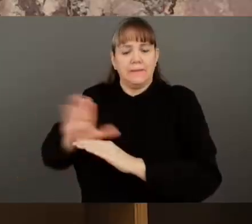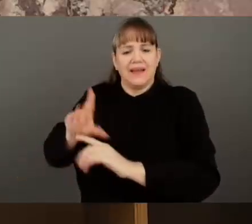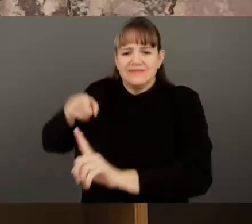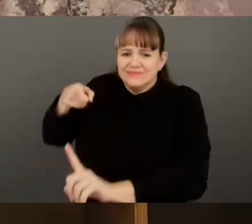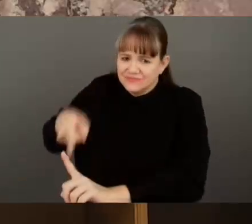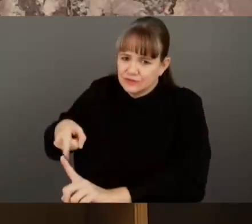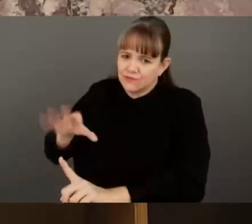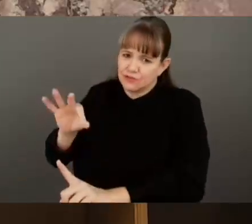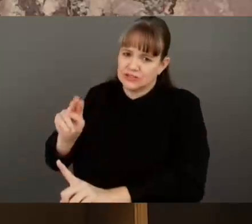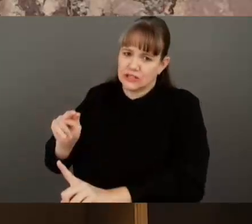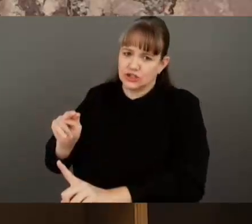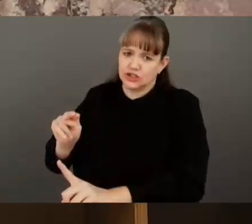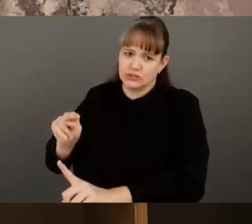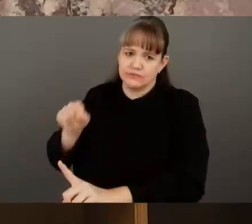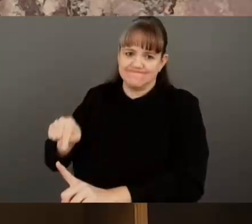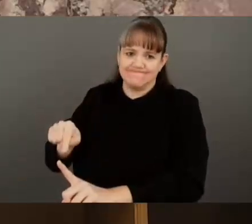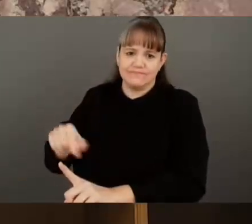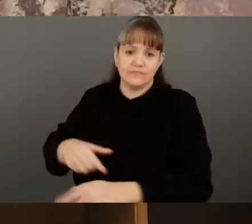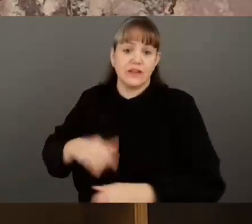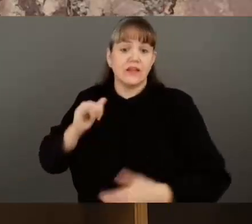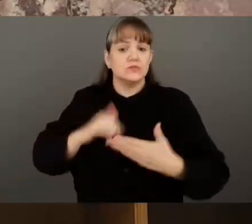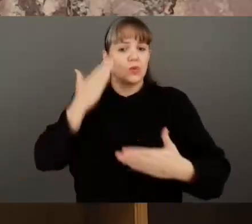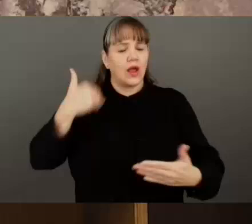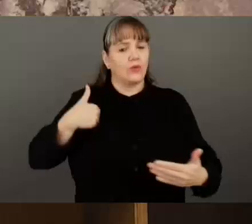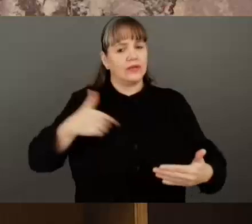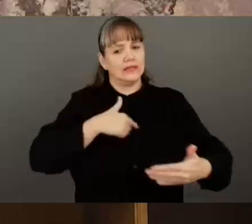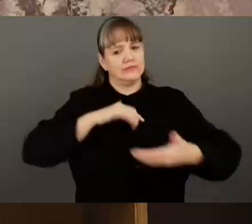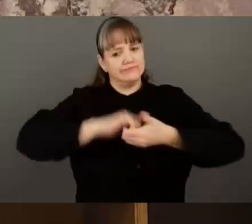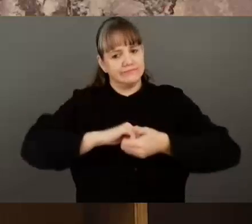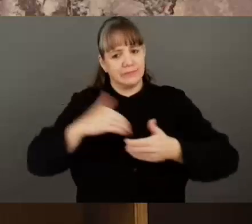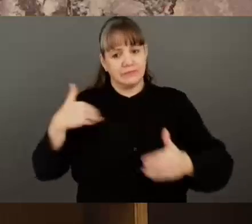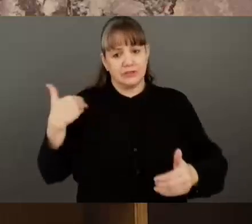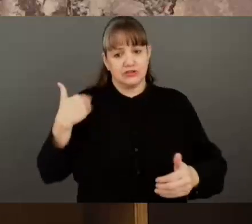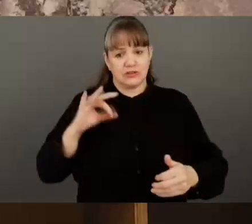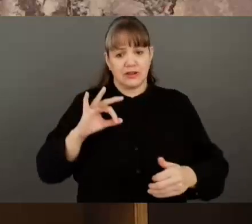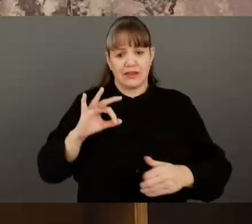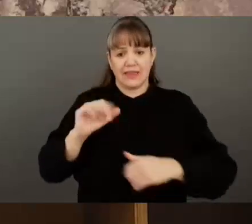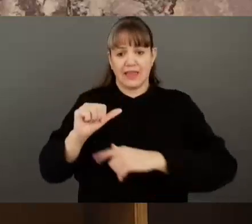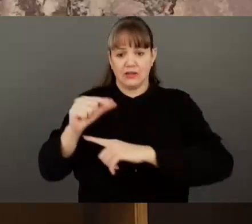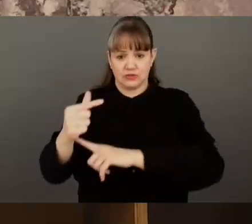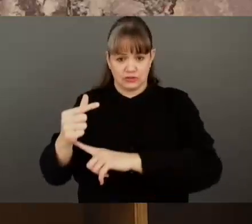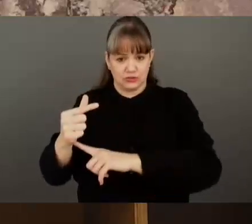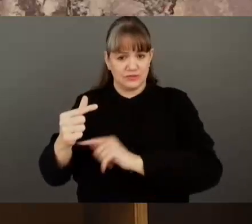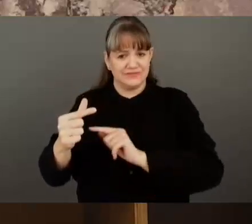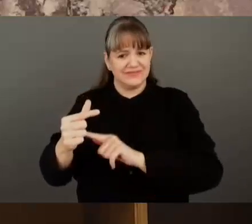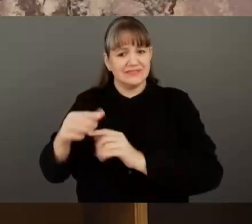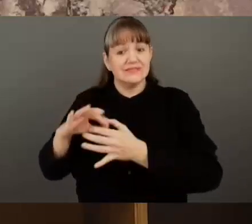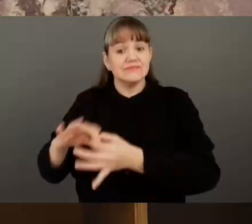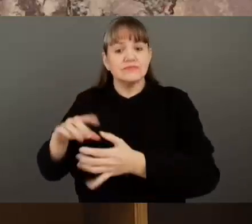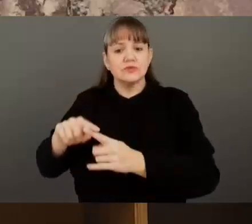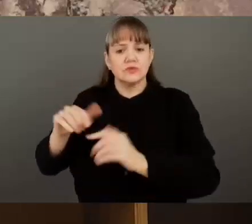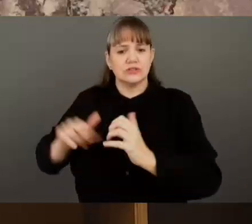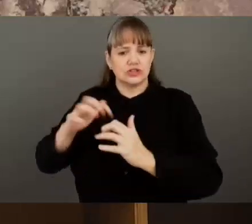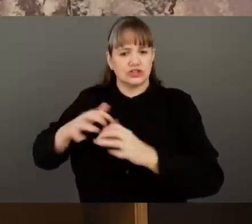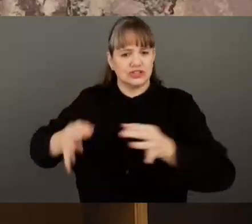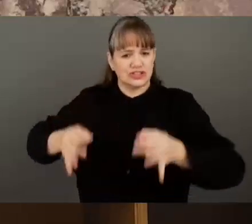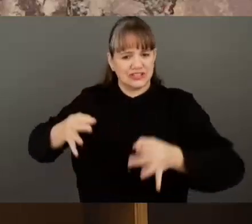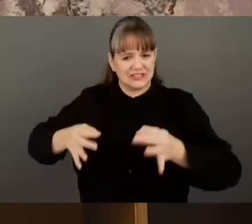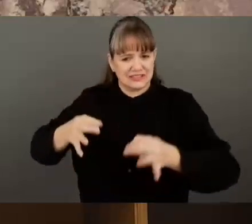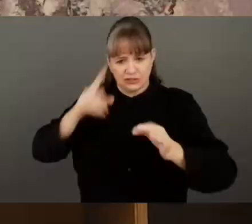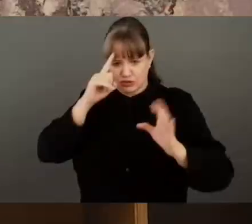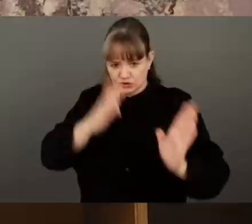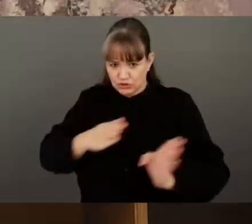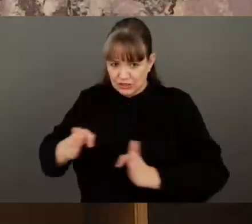of the Attorney General on the Indigenous Justice Strategy and on closely working with police, including